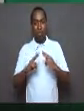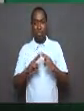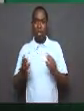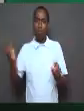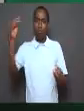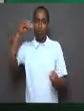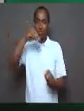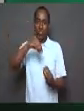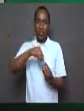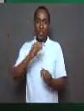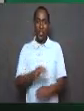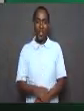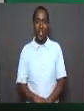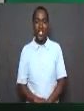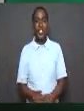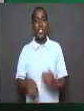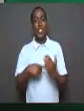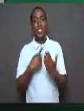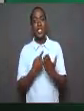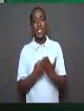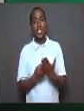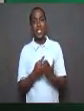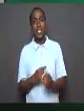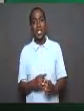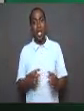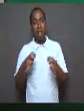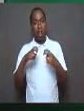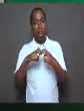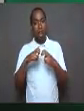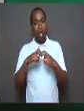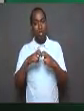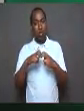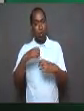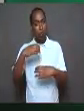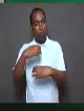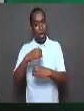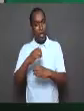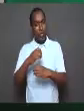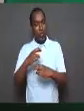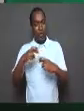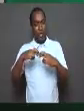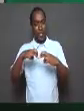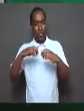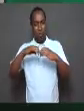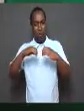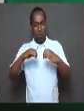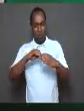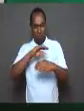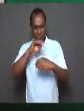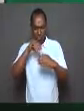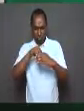increased. Therefore, the electron microscope can resolve the detail